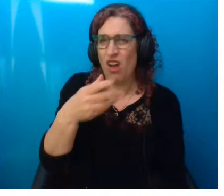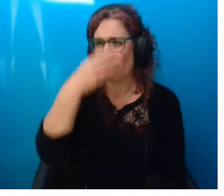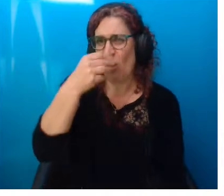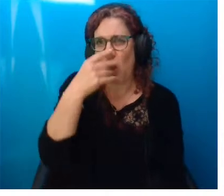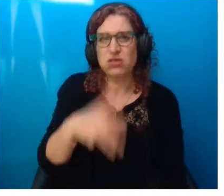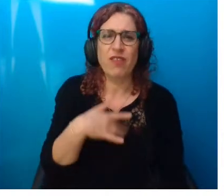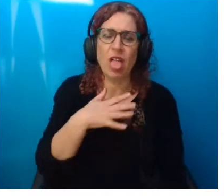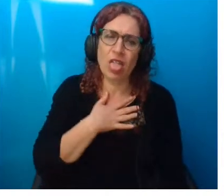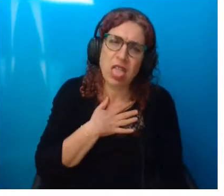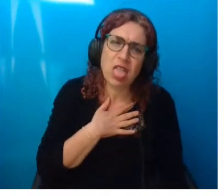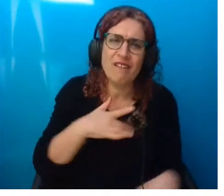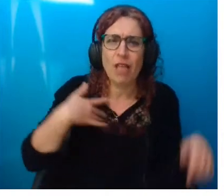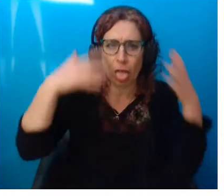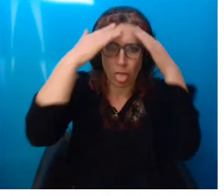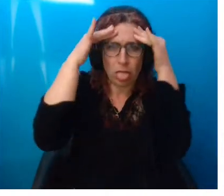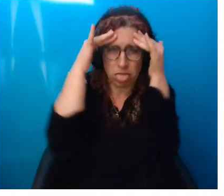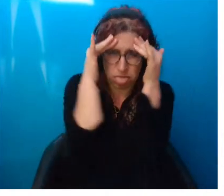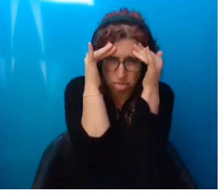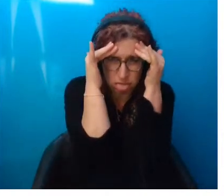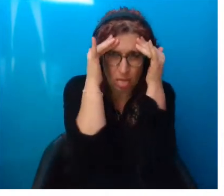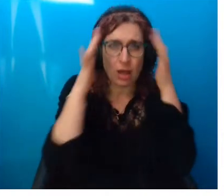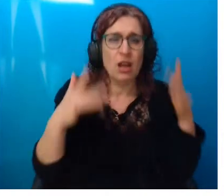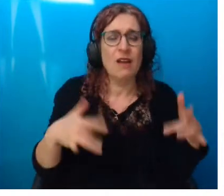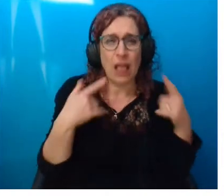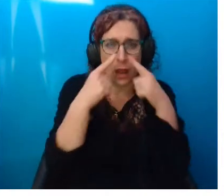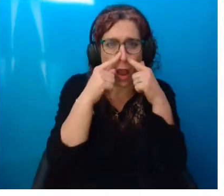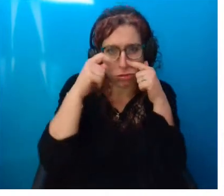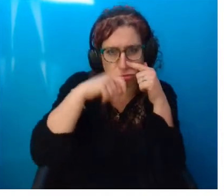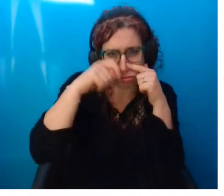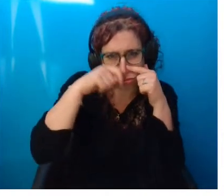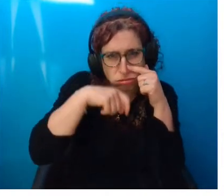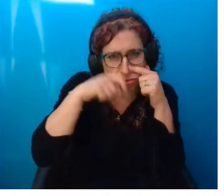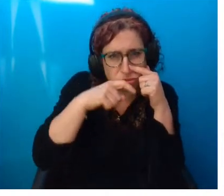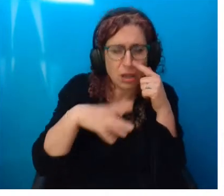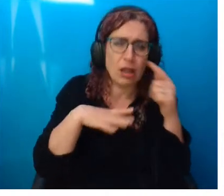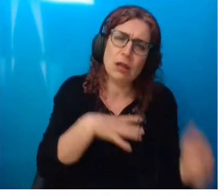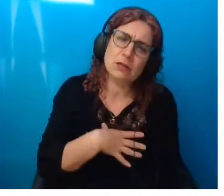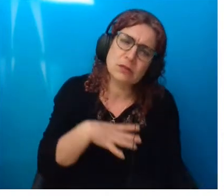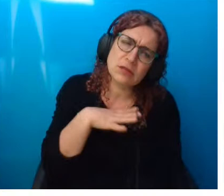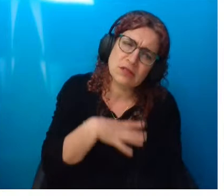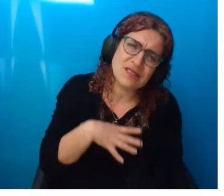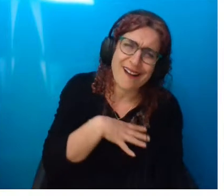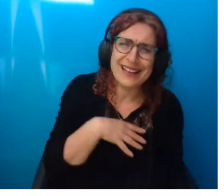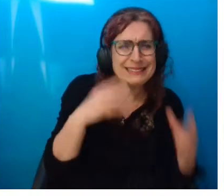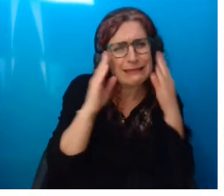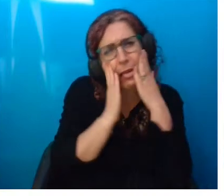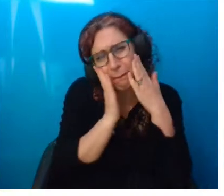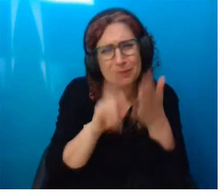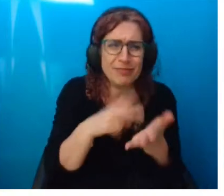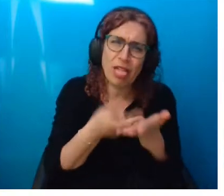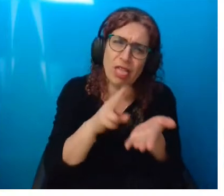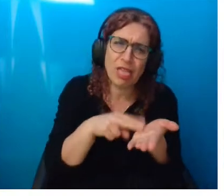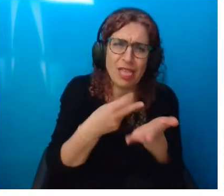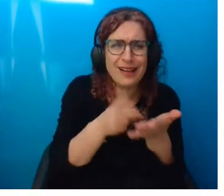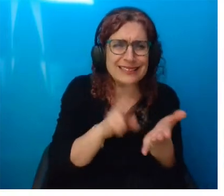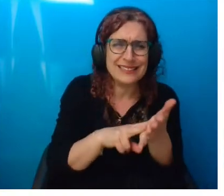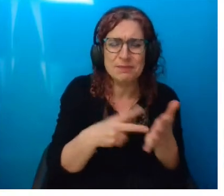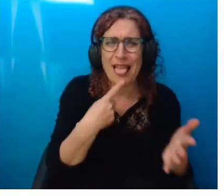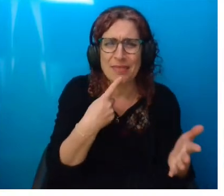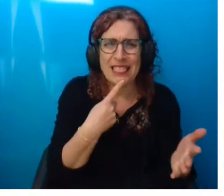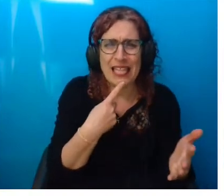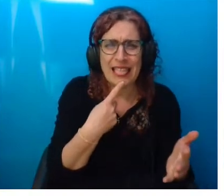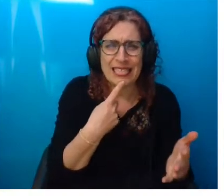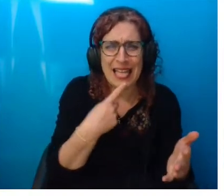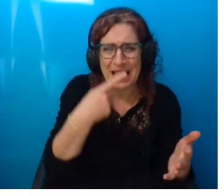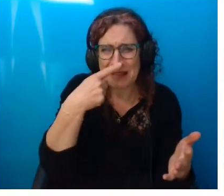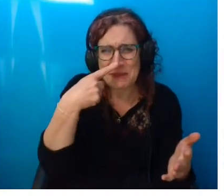head, runny nose, feeling tired, not being able to sleep properly. Our sense of taste and smell is sometimes